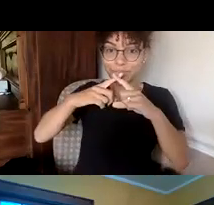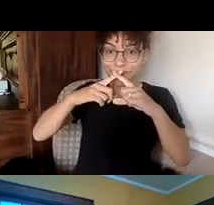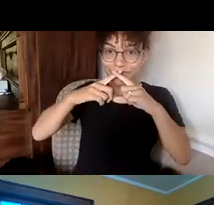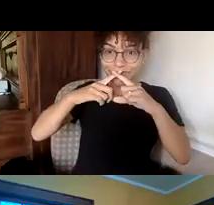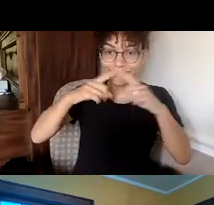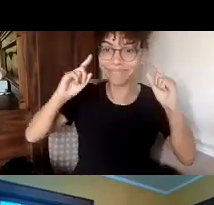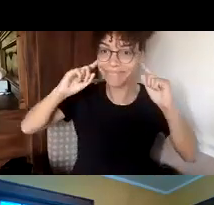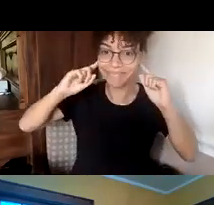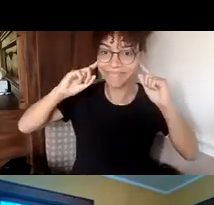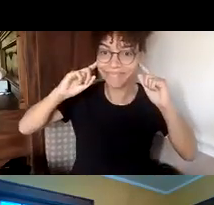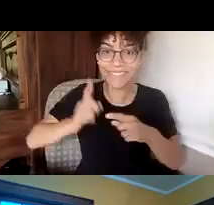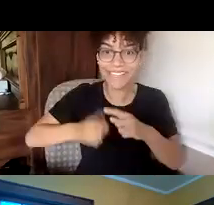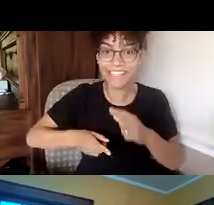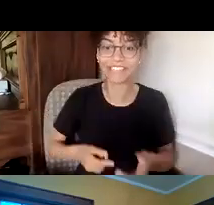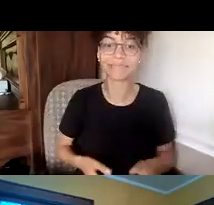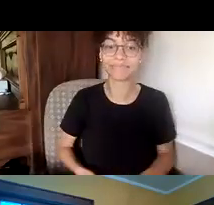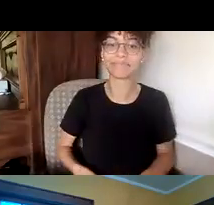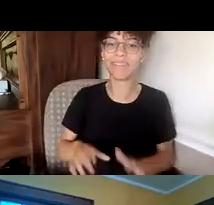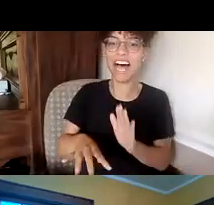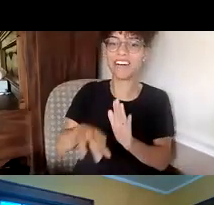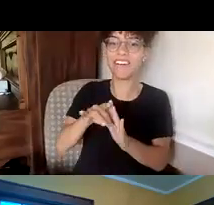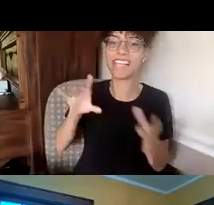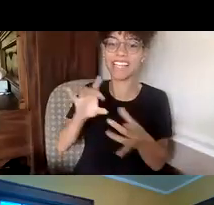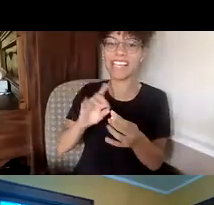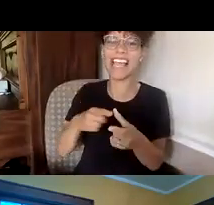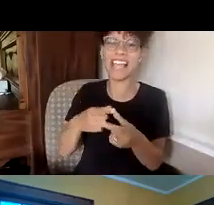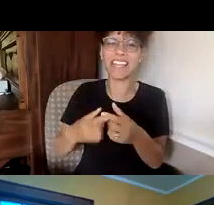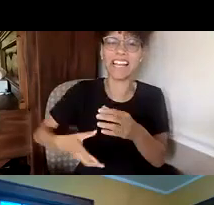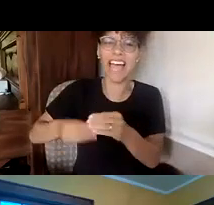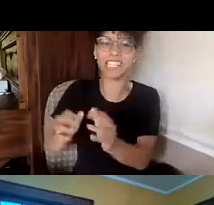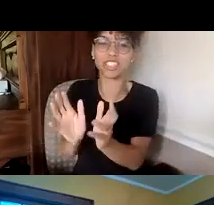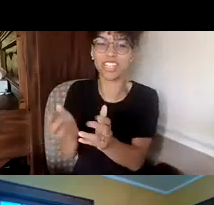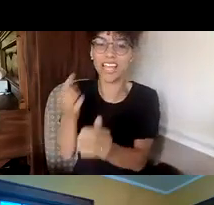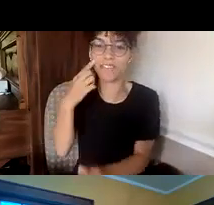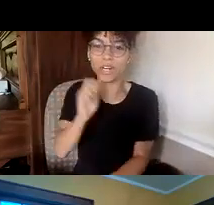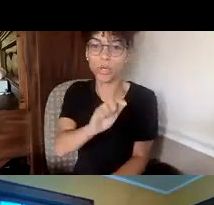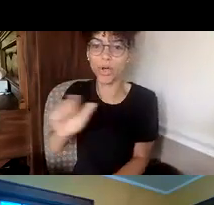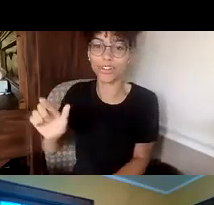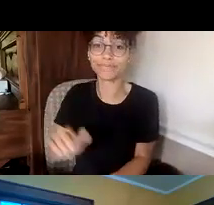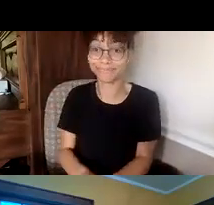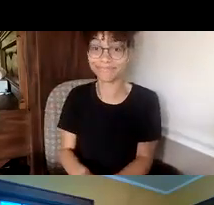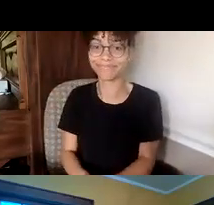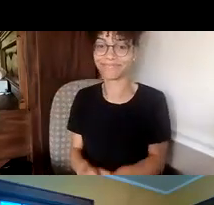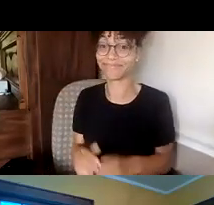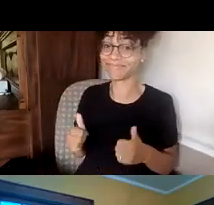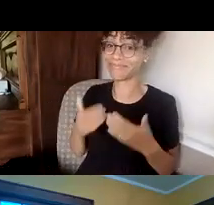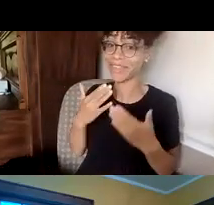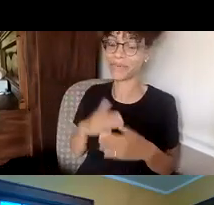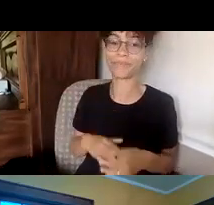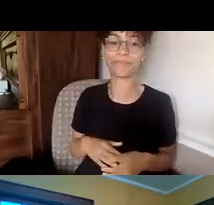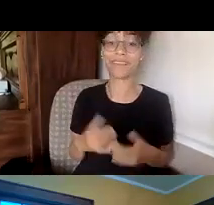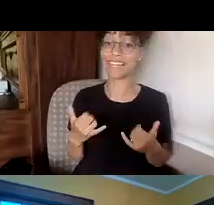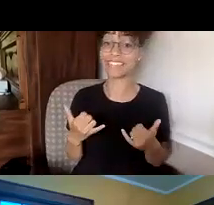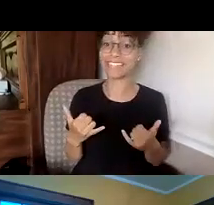Can't hear you. Yeah, I was muted. I'll find a link and put it in the chat. Oh, thanks. All right, so now we're at